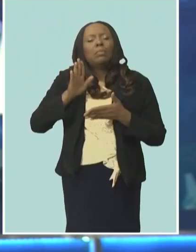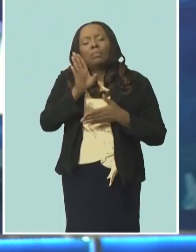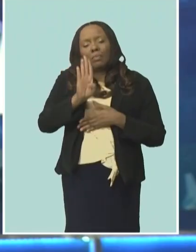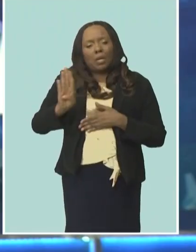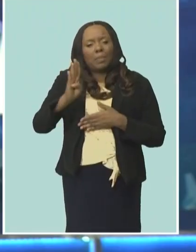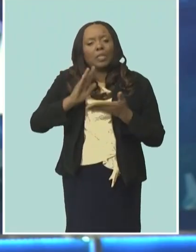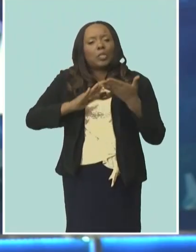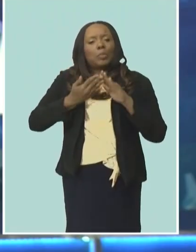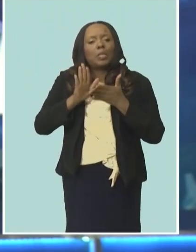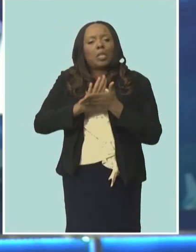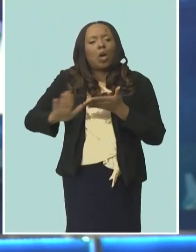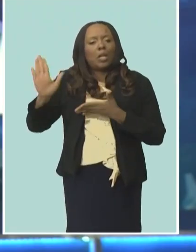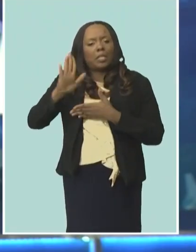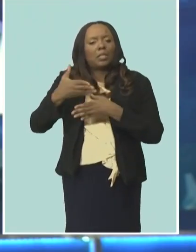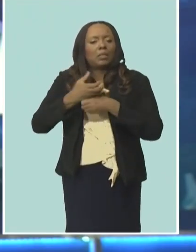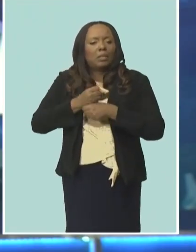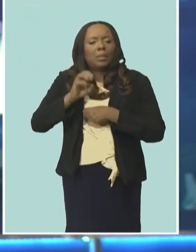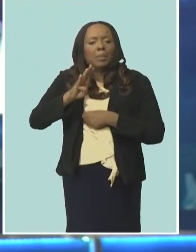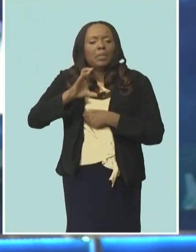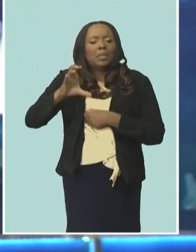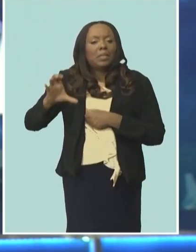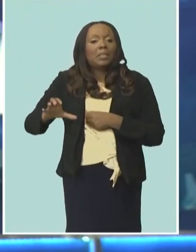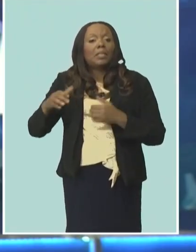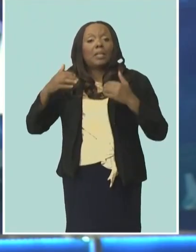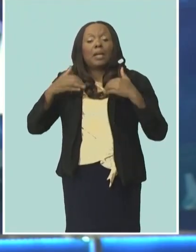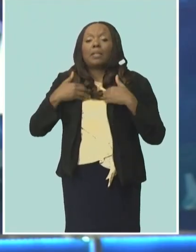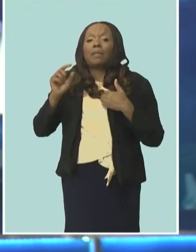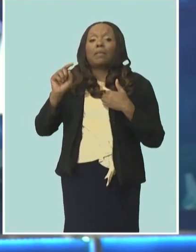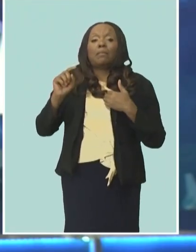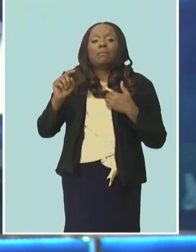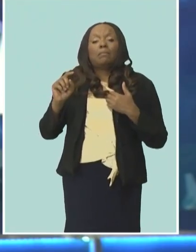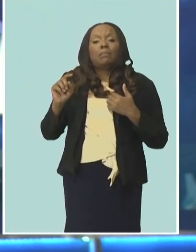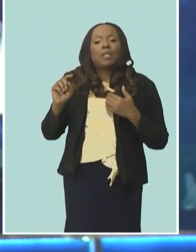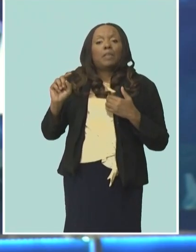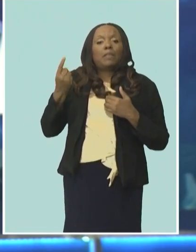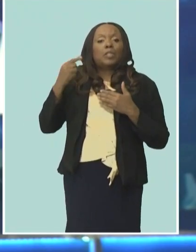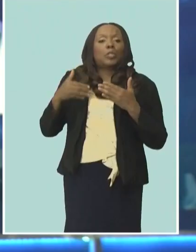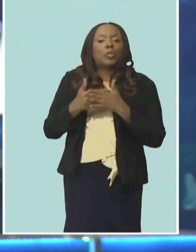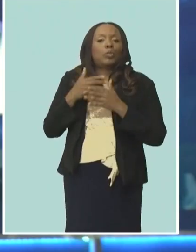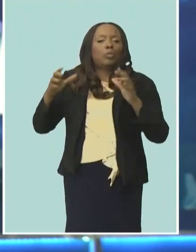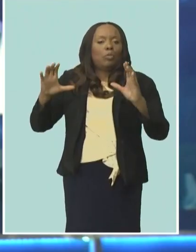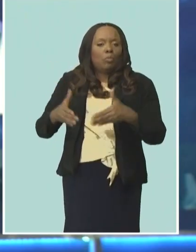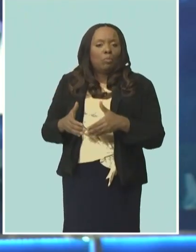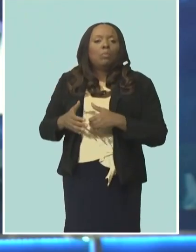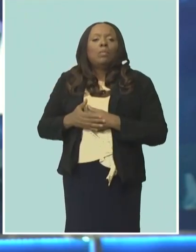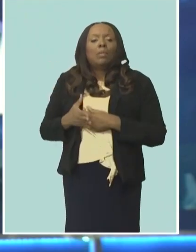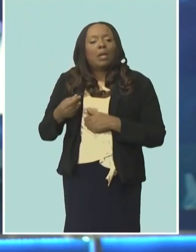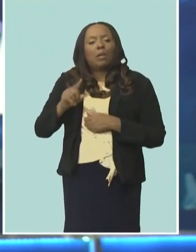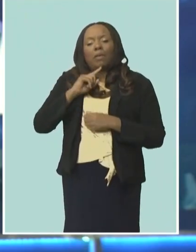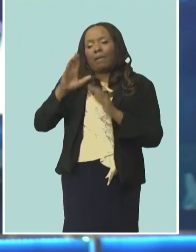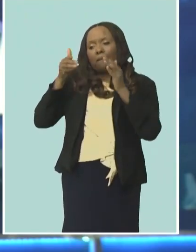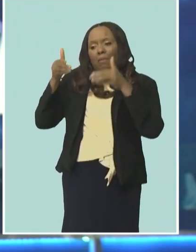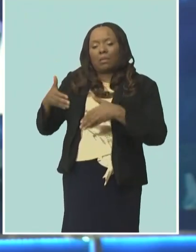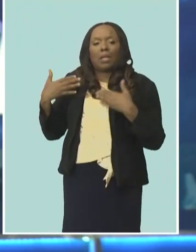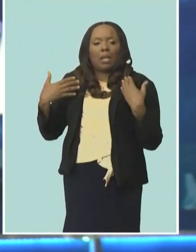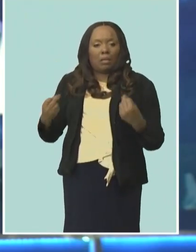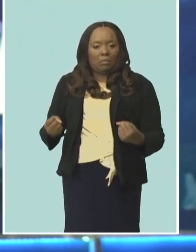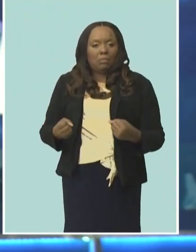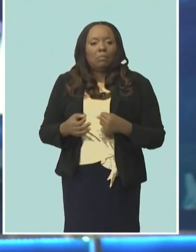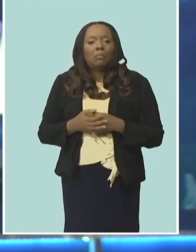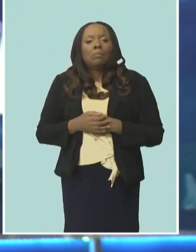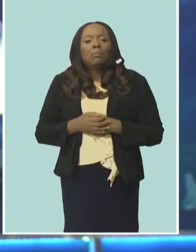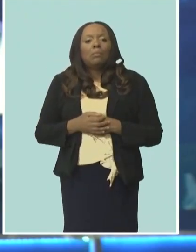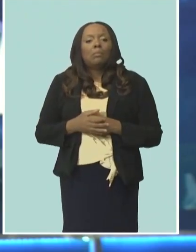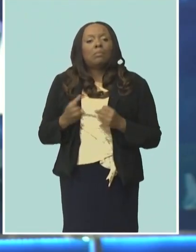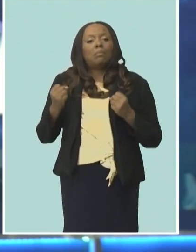ceremony focused on cultivating positive emotions, optimizing mental health and wellness. The college gym was packed to capacity